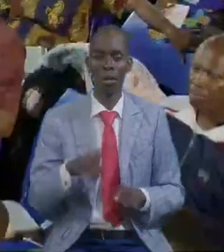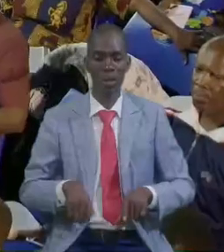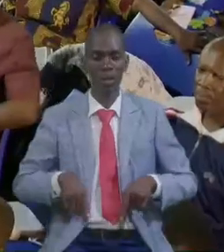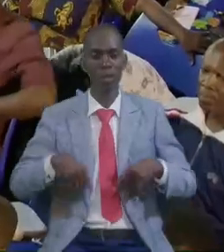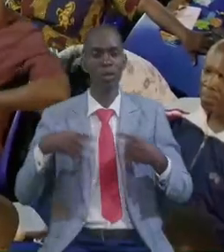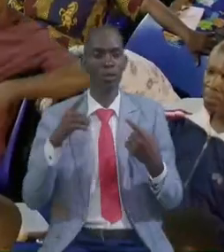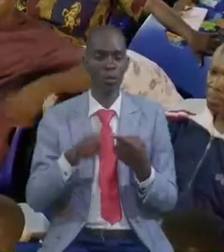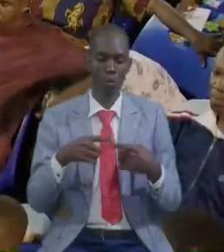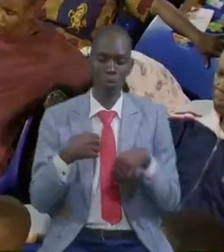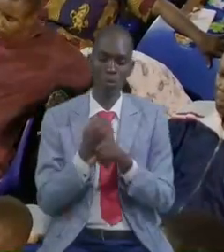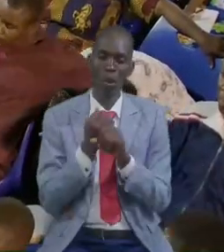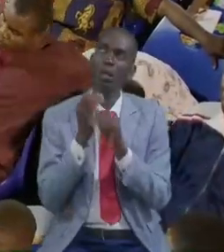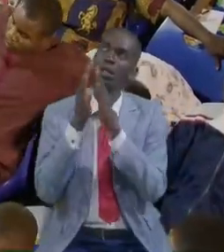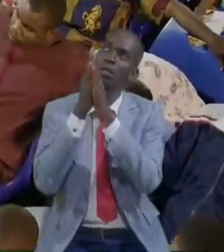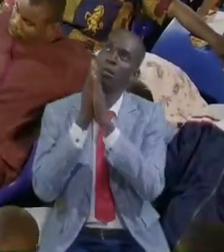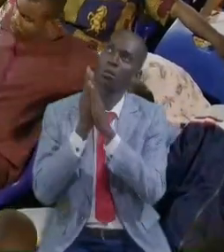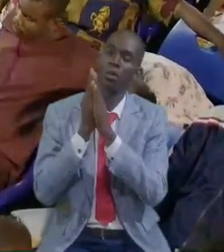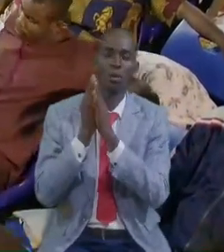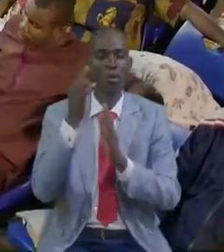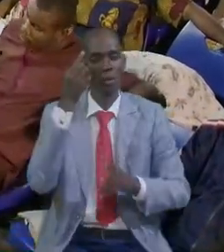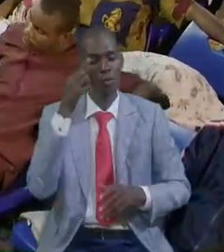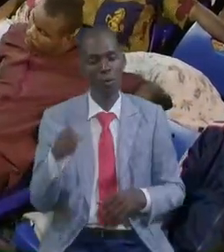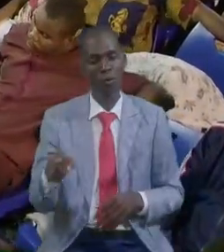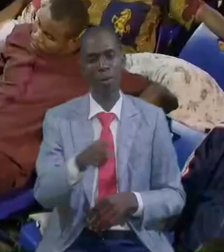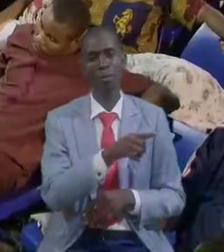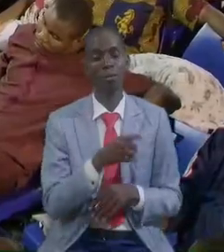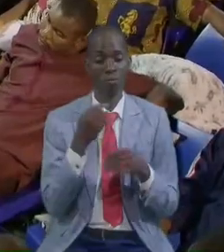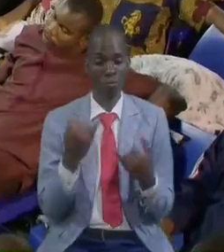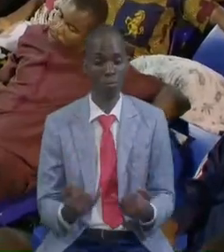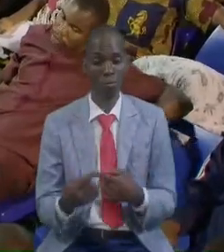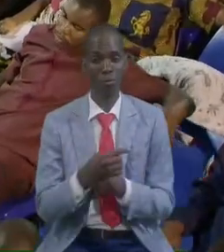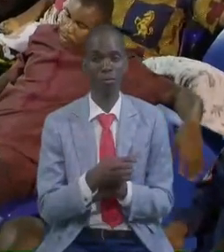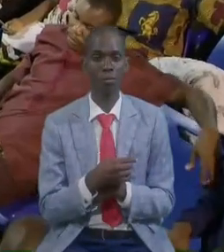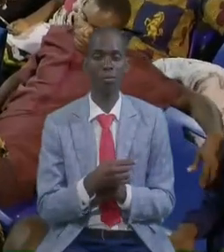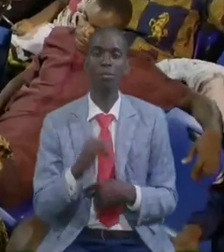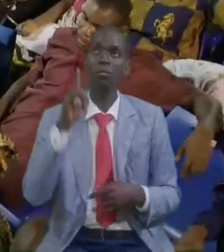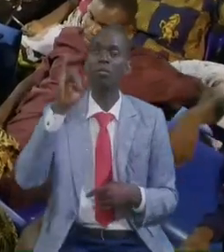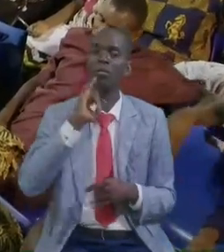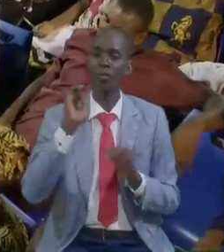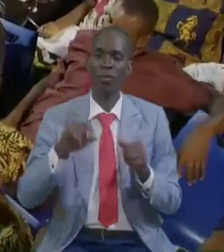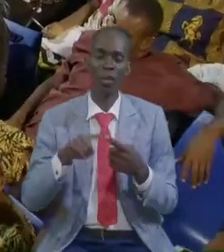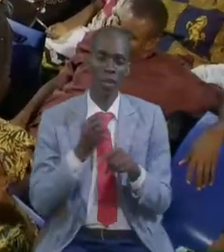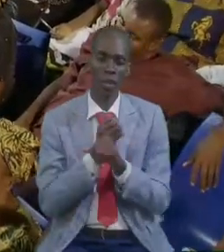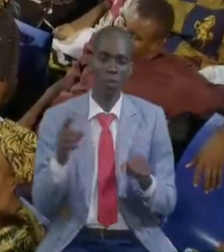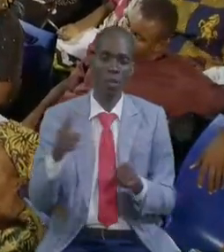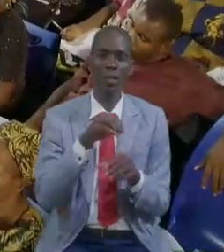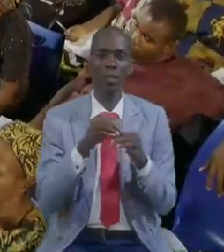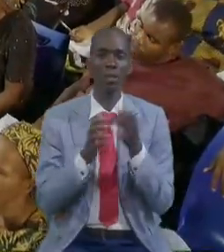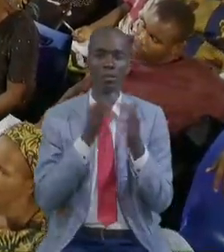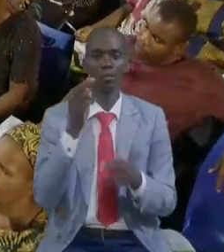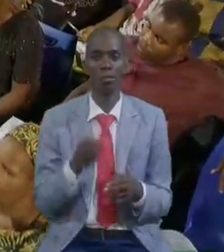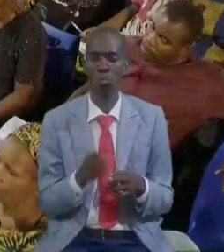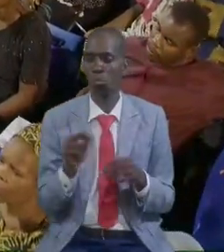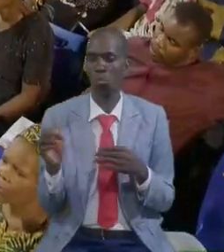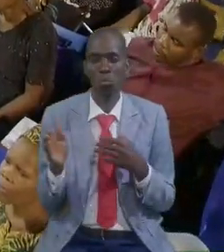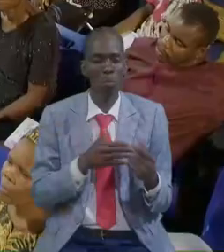make intercession for them. Today is able to save you. No matter how